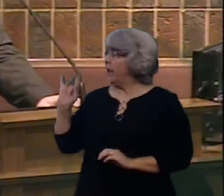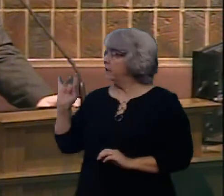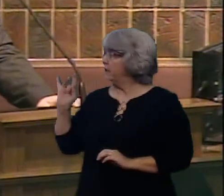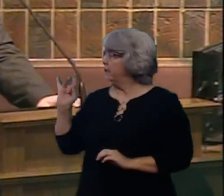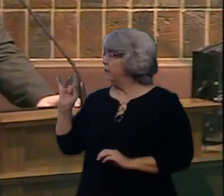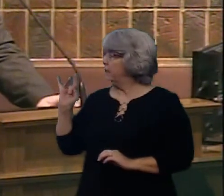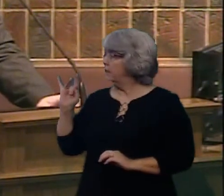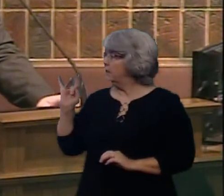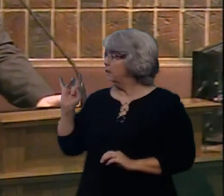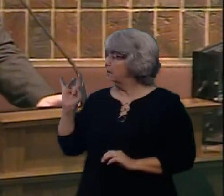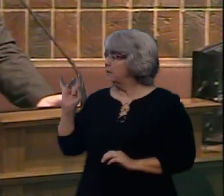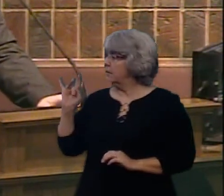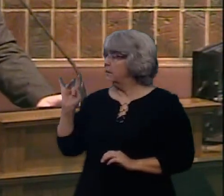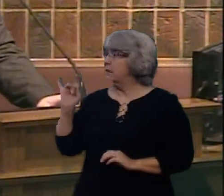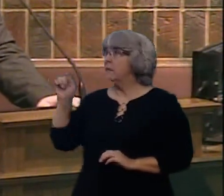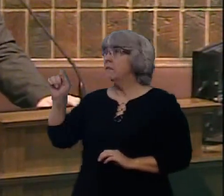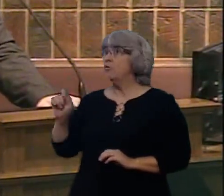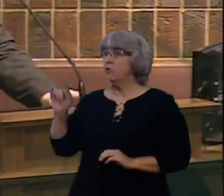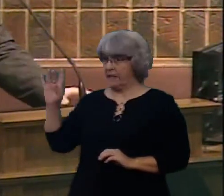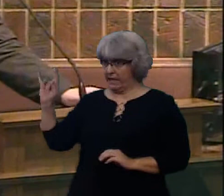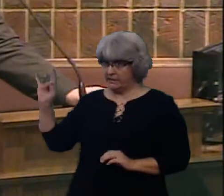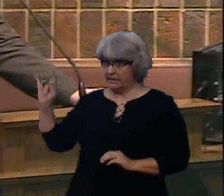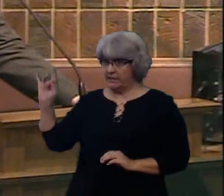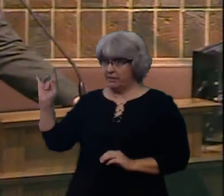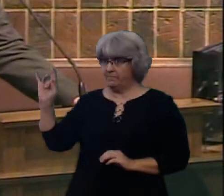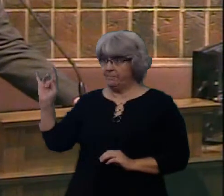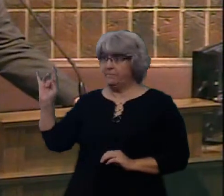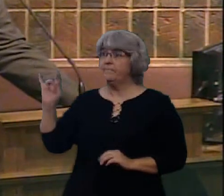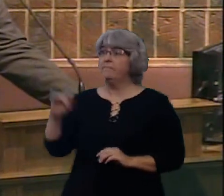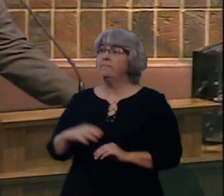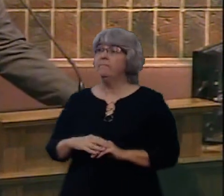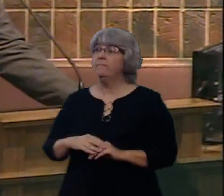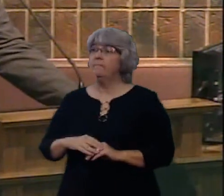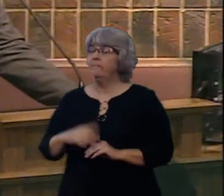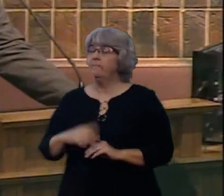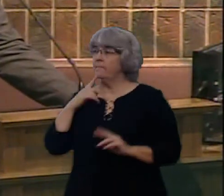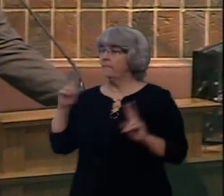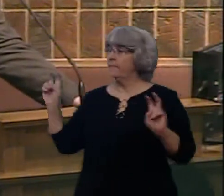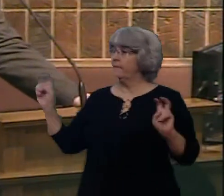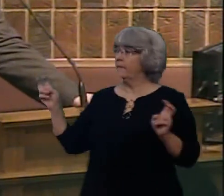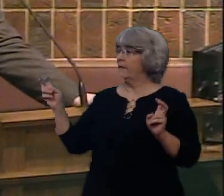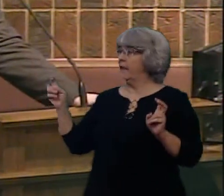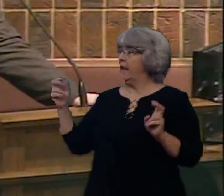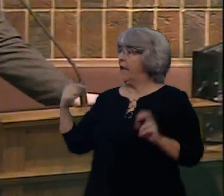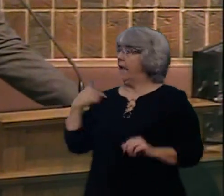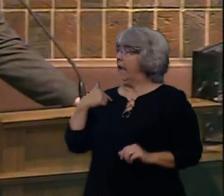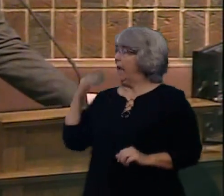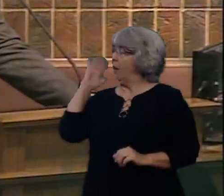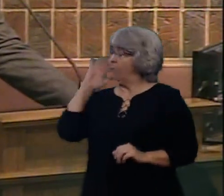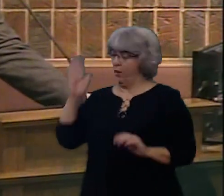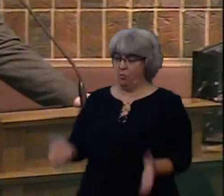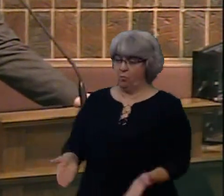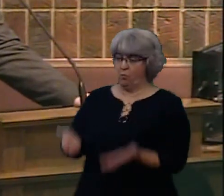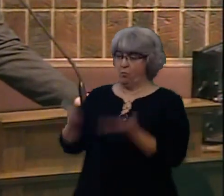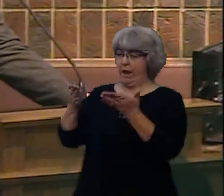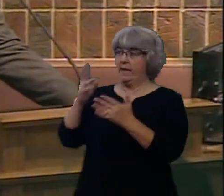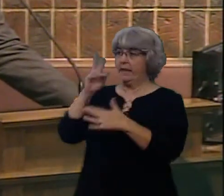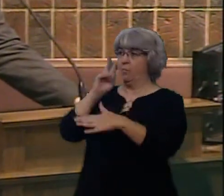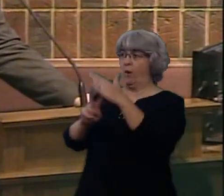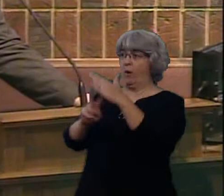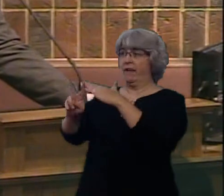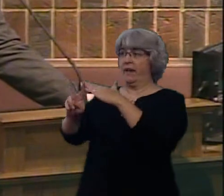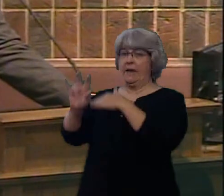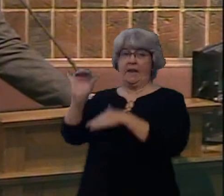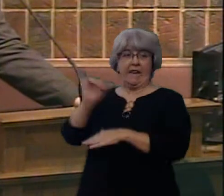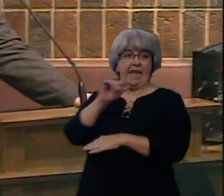18, verse 18, he starts off and says, "I will raise up for them a prophet like you from among their brothers,